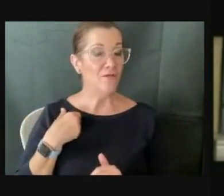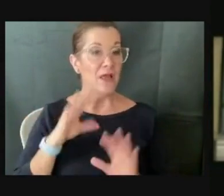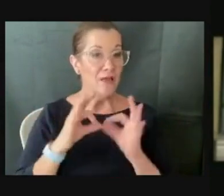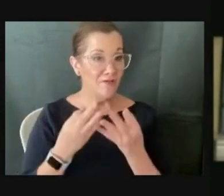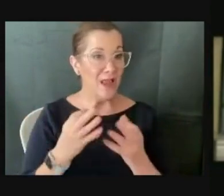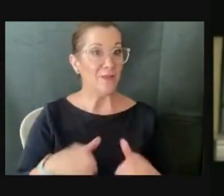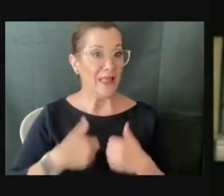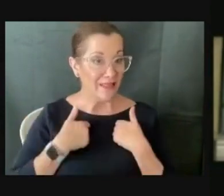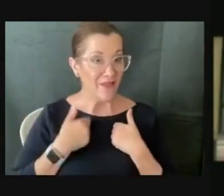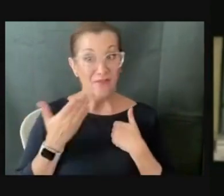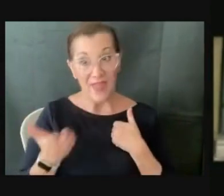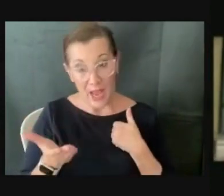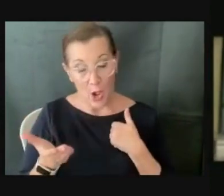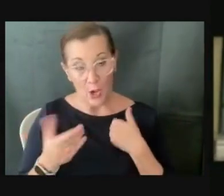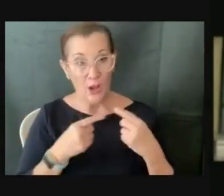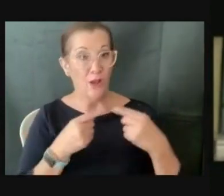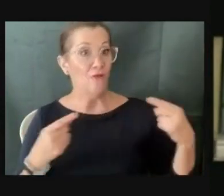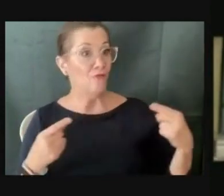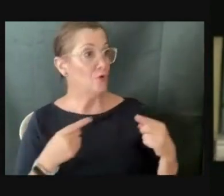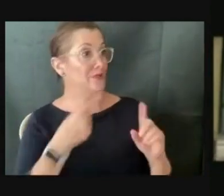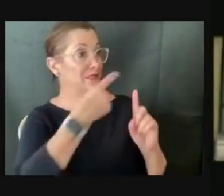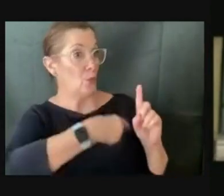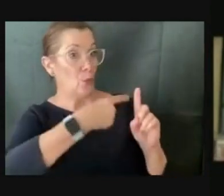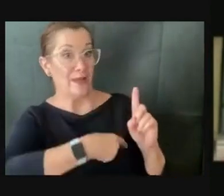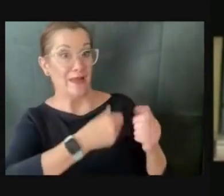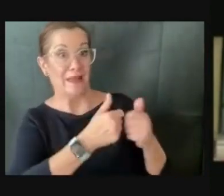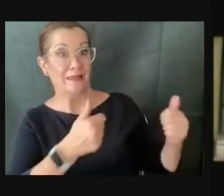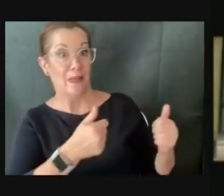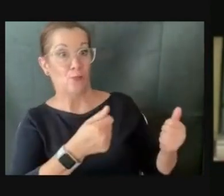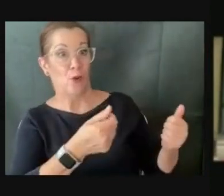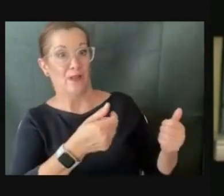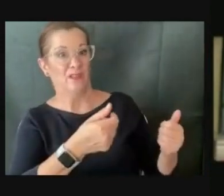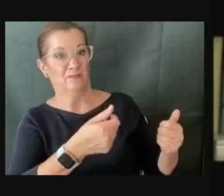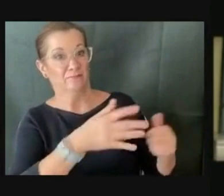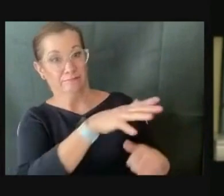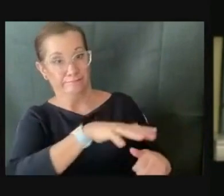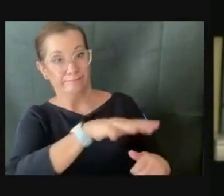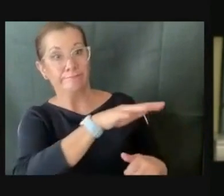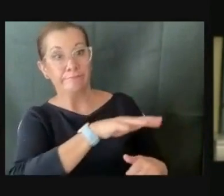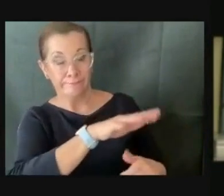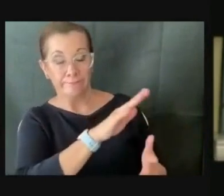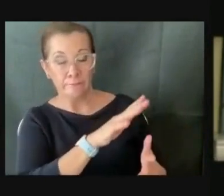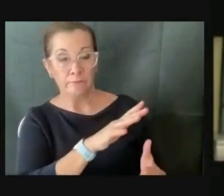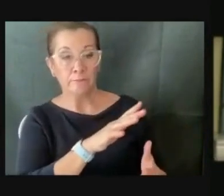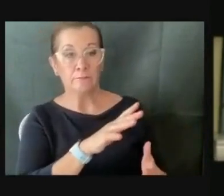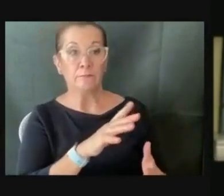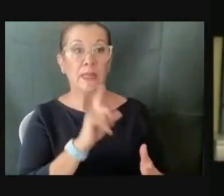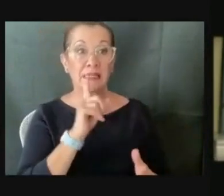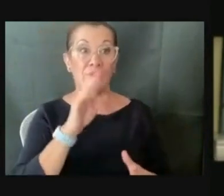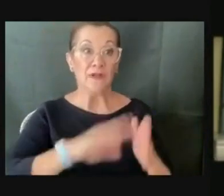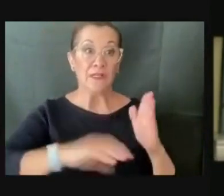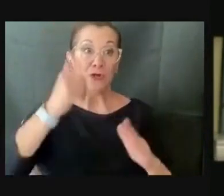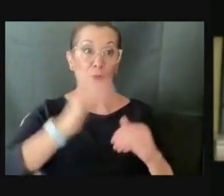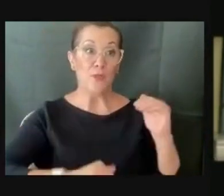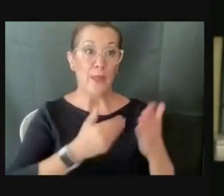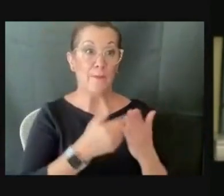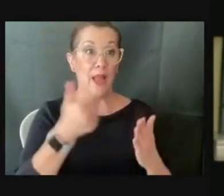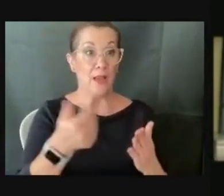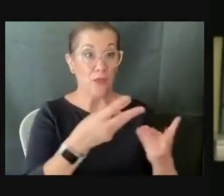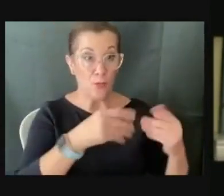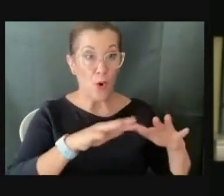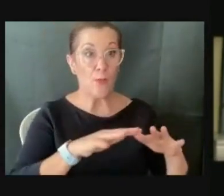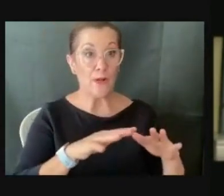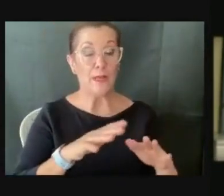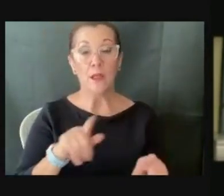in it versus renting for a while. Definitely cheaper than purchasing another property. And it's also